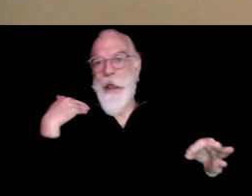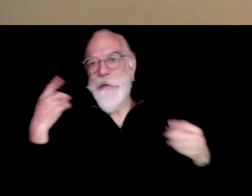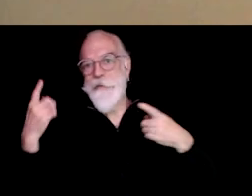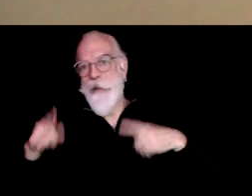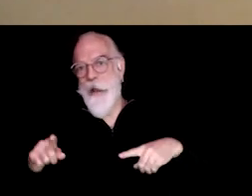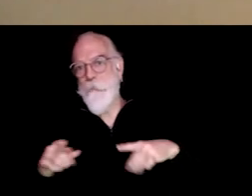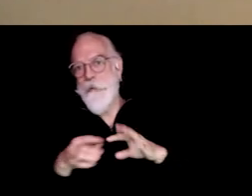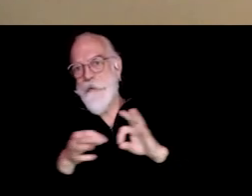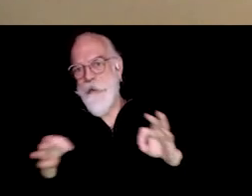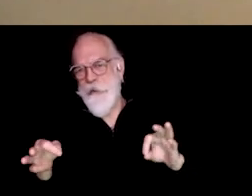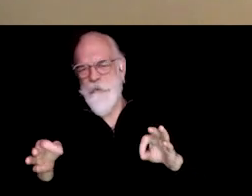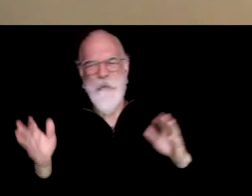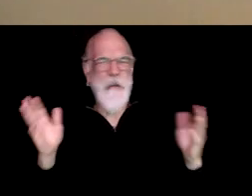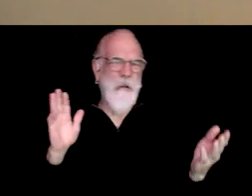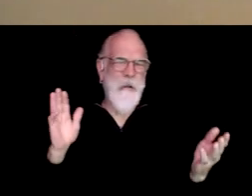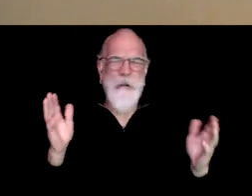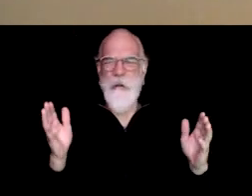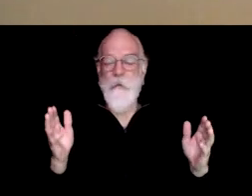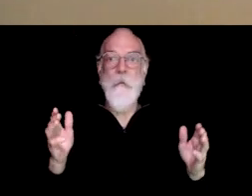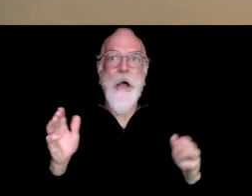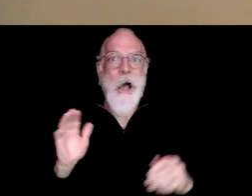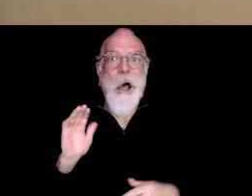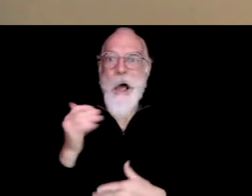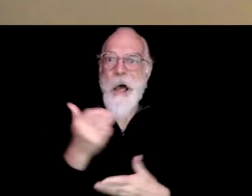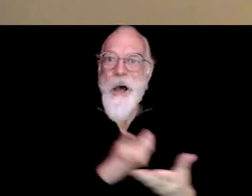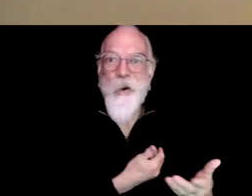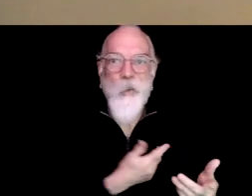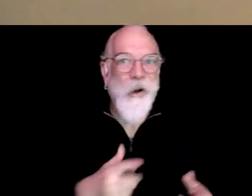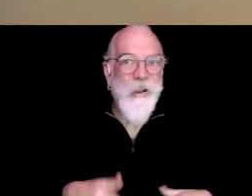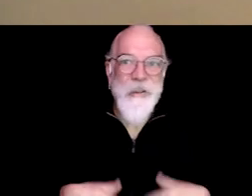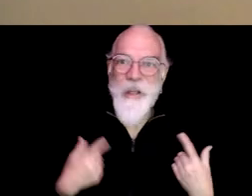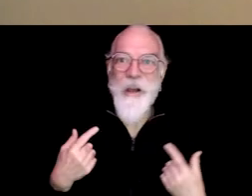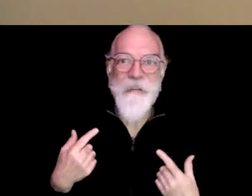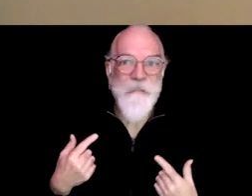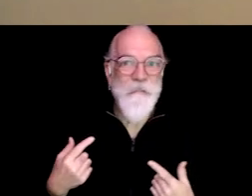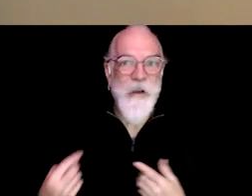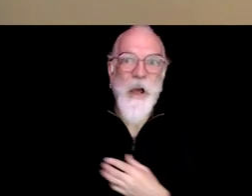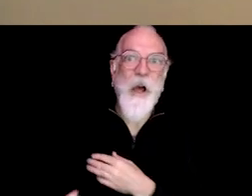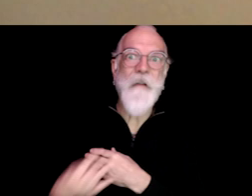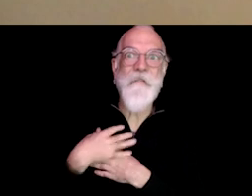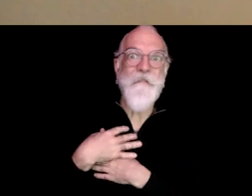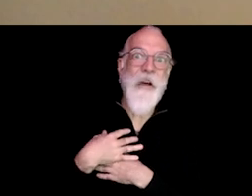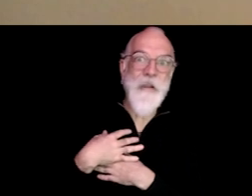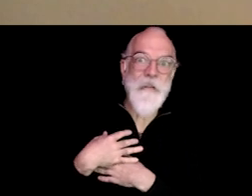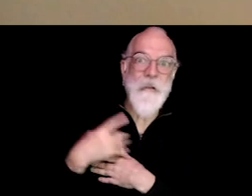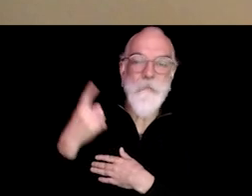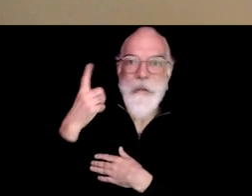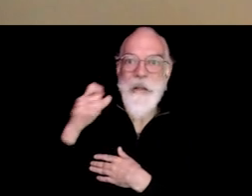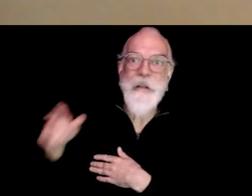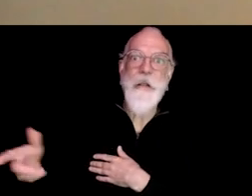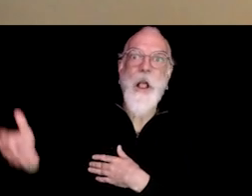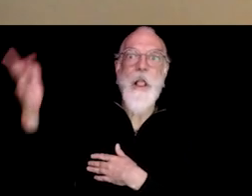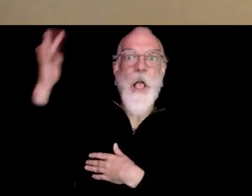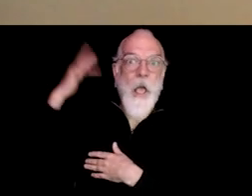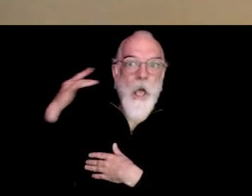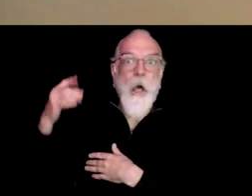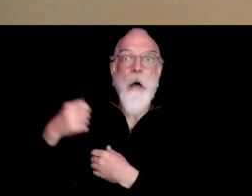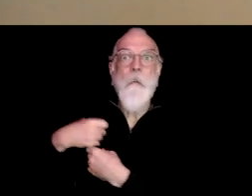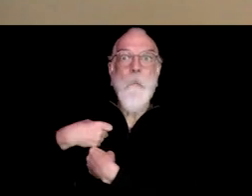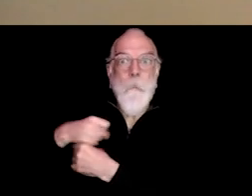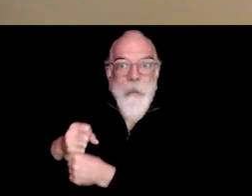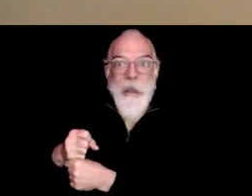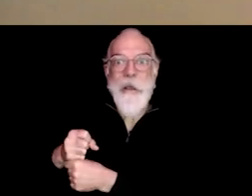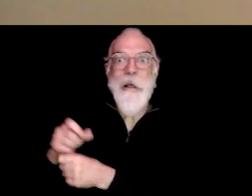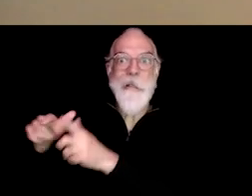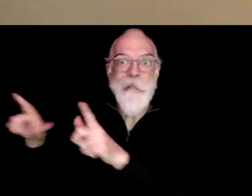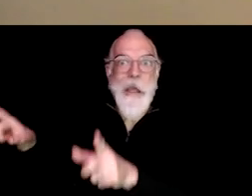our lives have been affected by that particular history of criminalization that